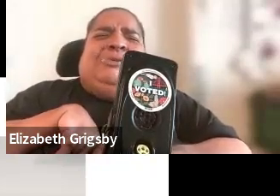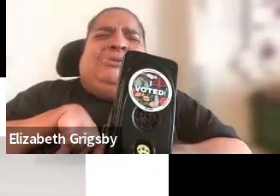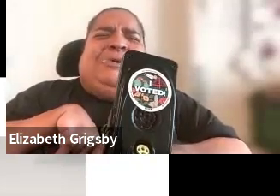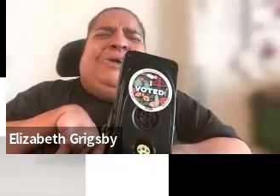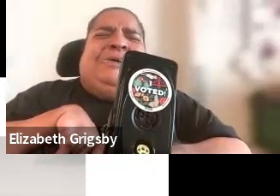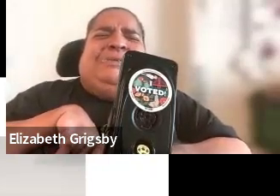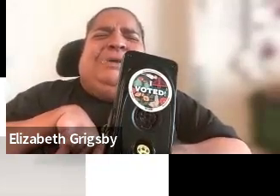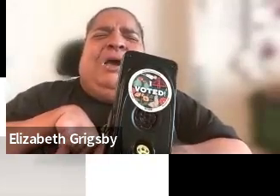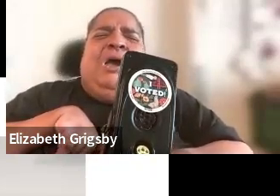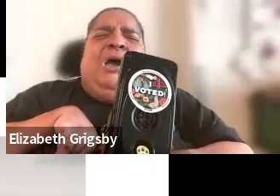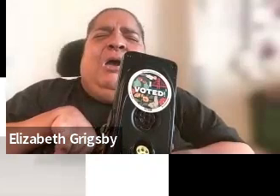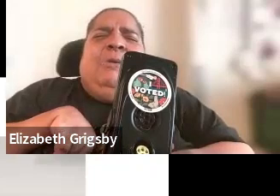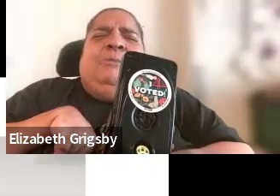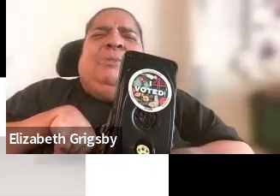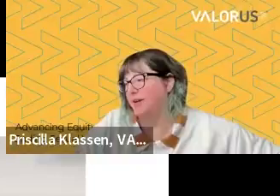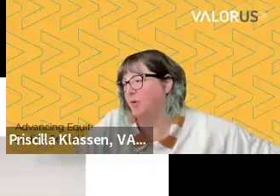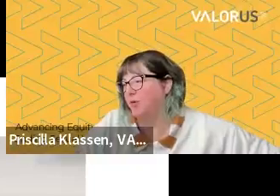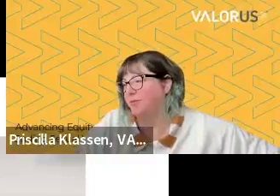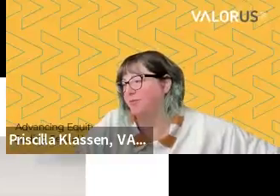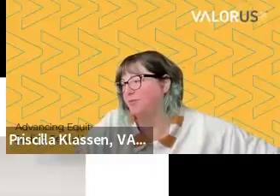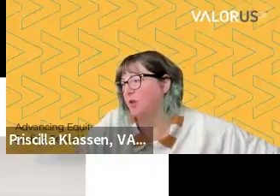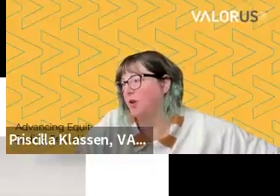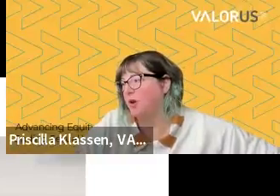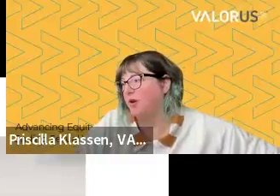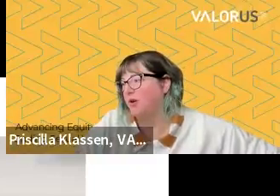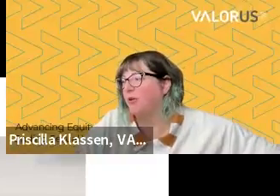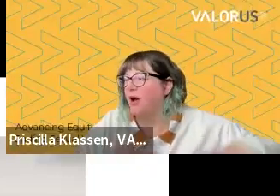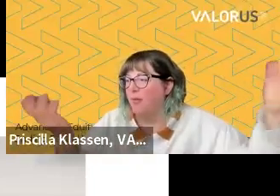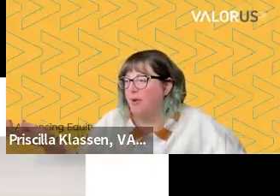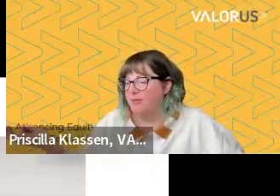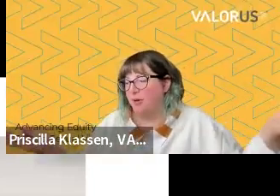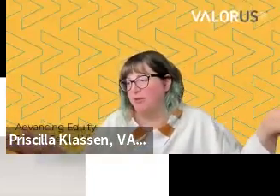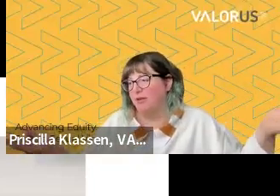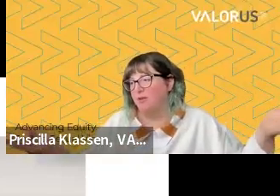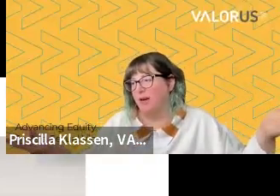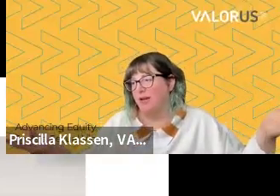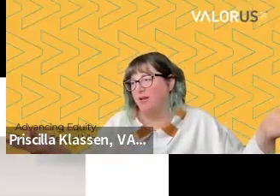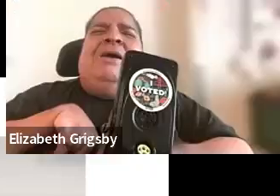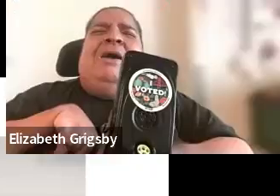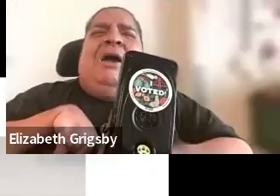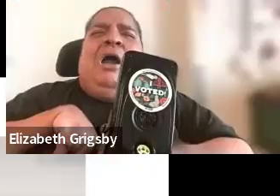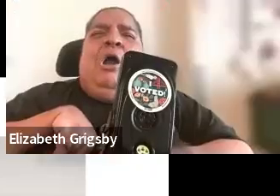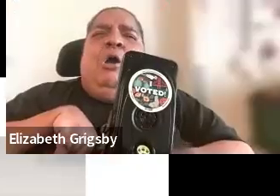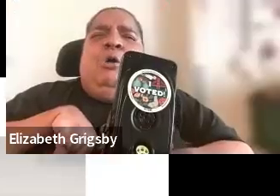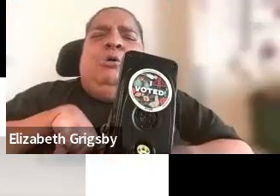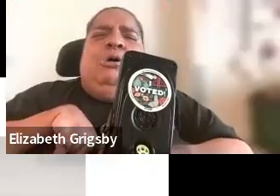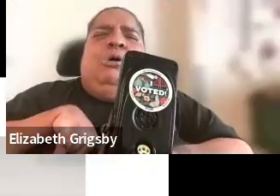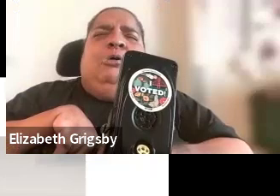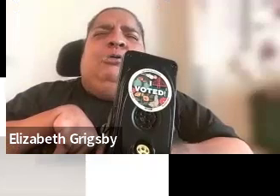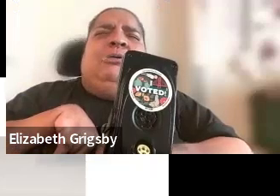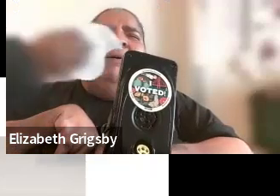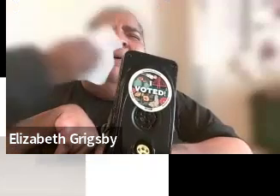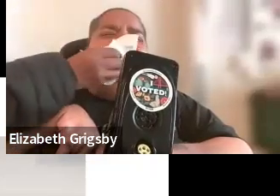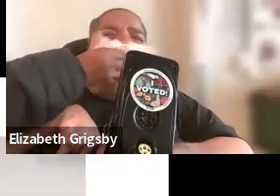a little kid. But Or the ombuds person, right? yeah,